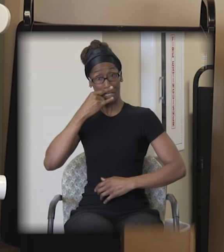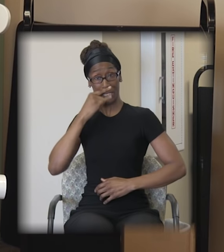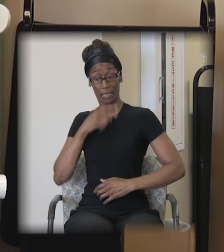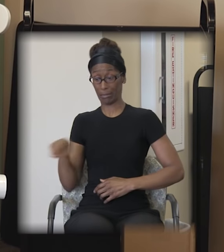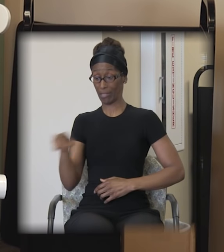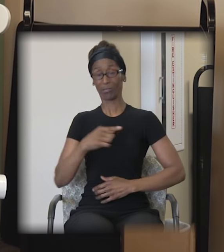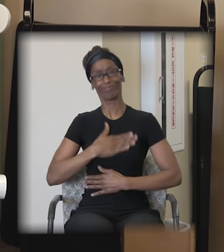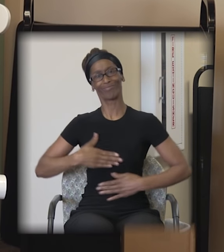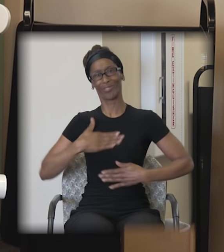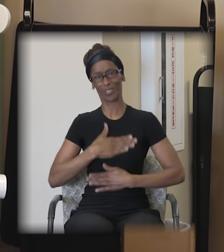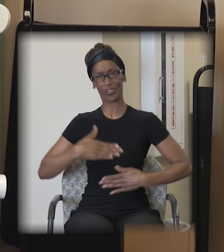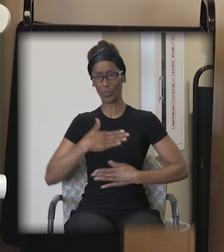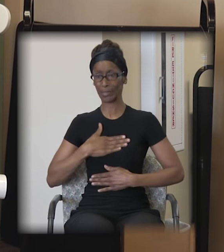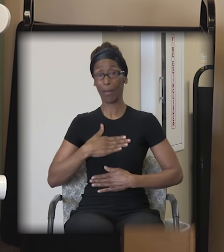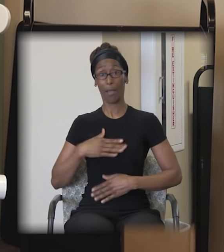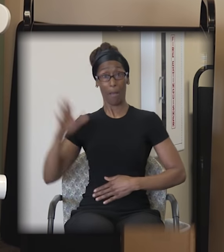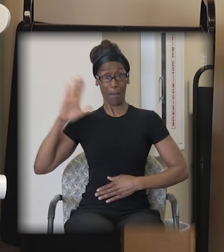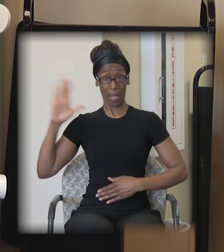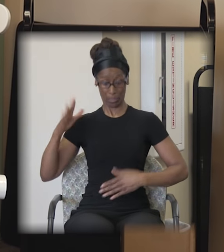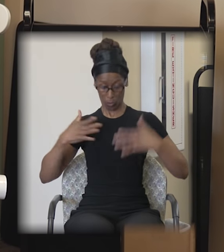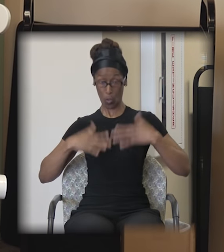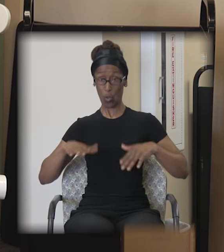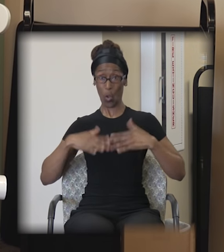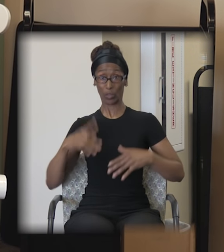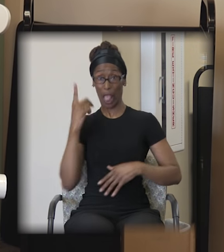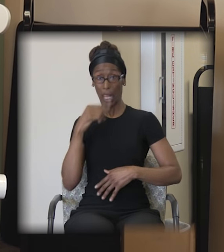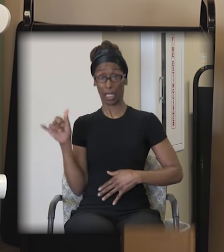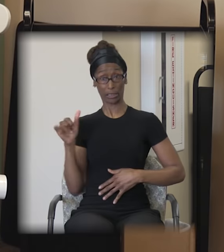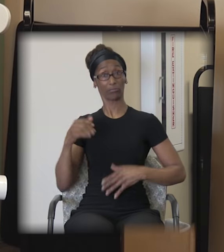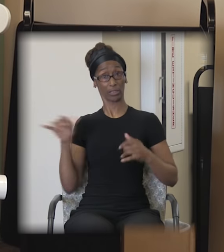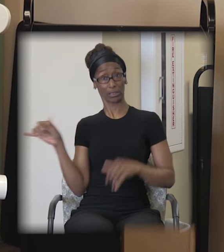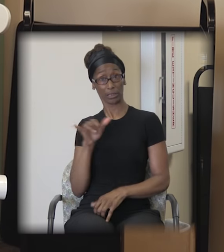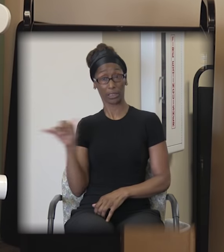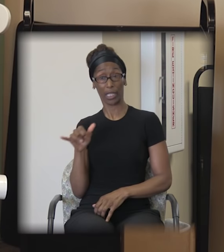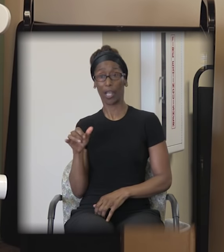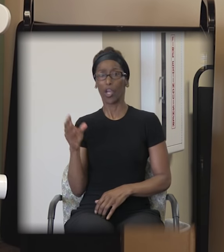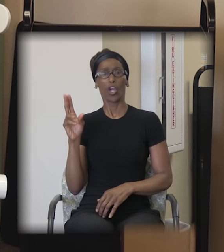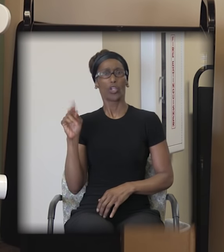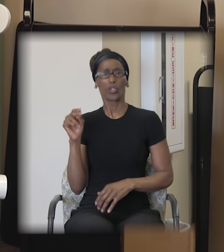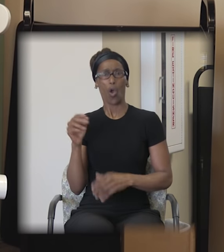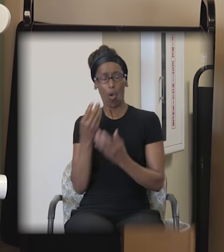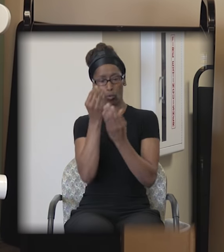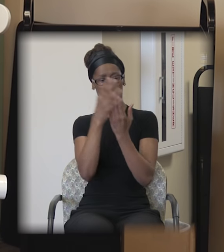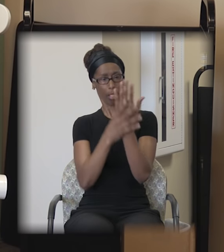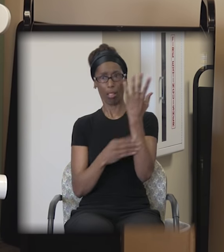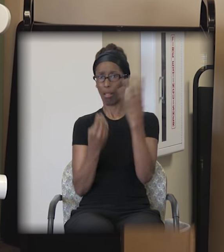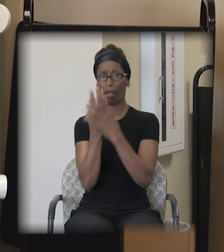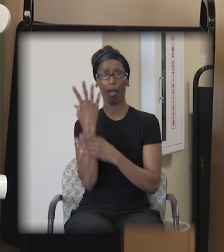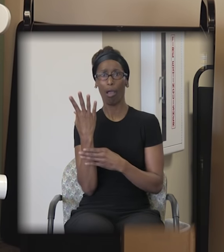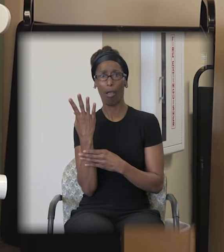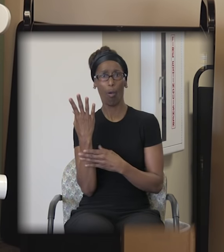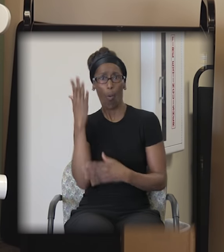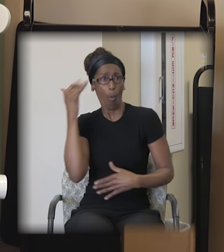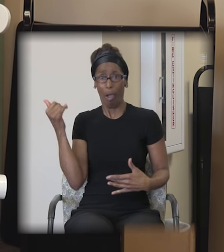uniforms looked like at this time. And what you'll see also, you baseball fans, no gloves. Because in the 19th century baseball players